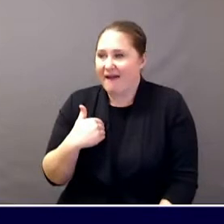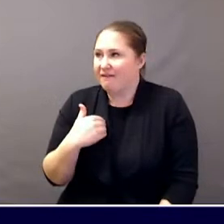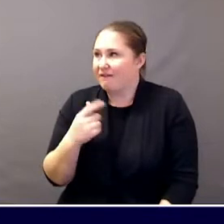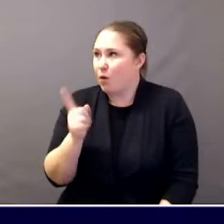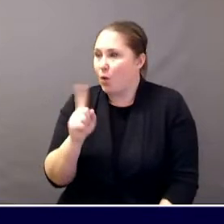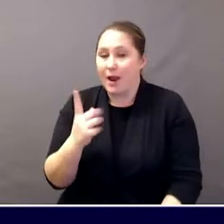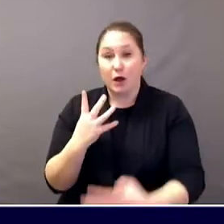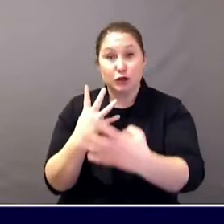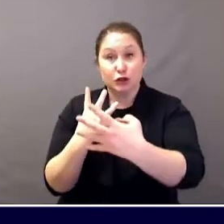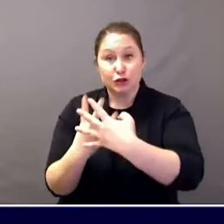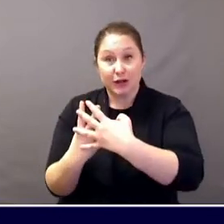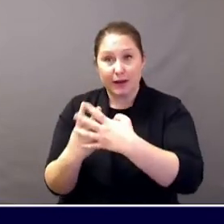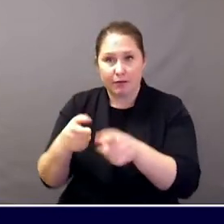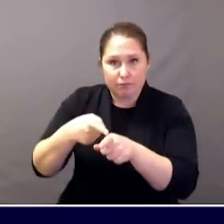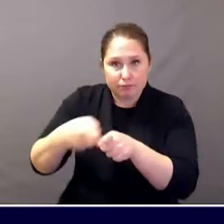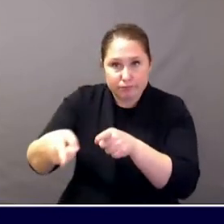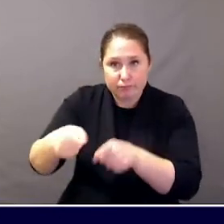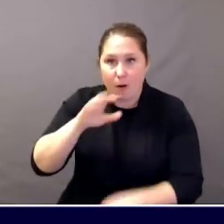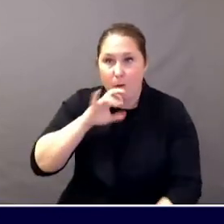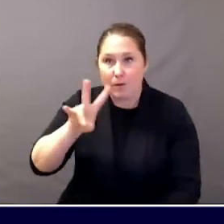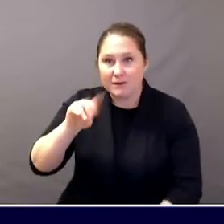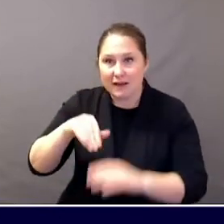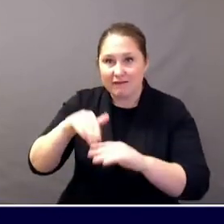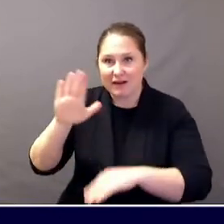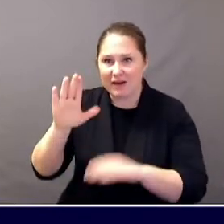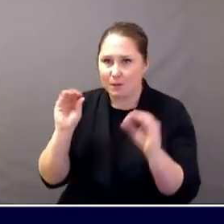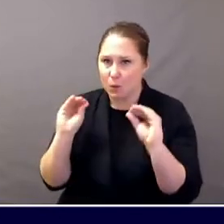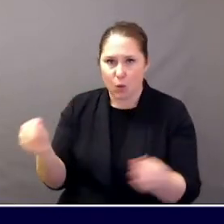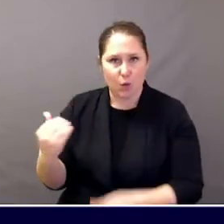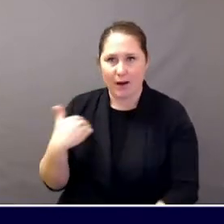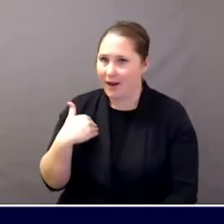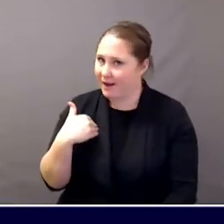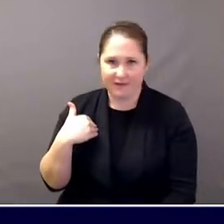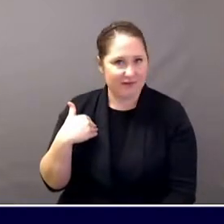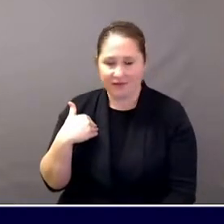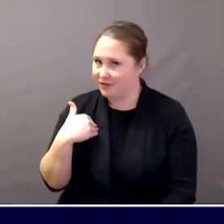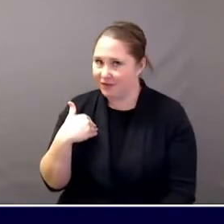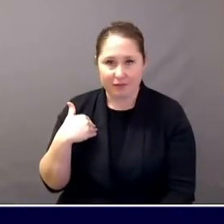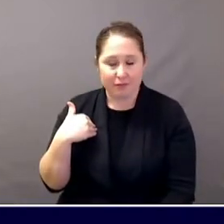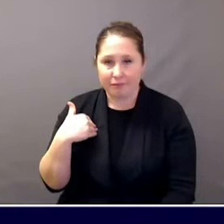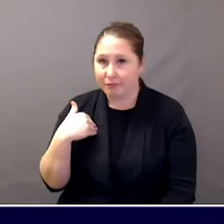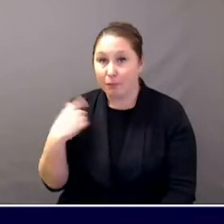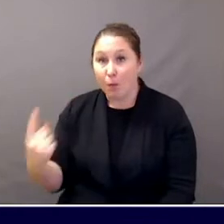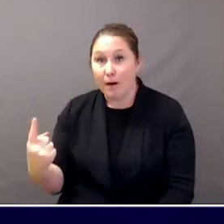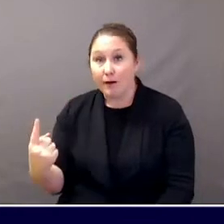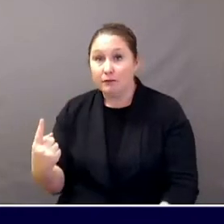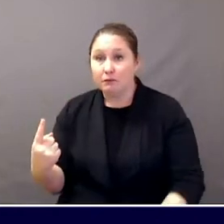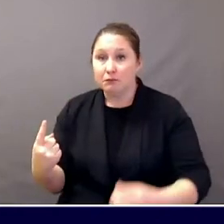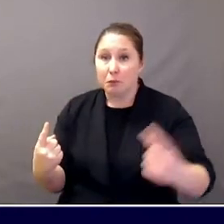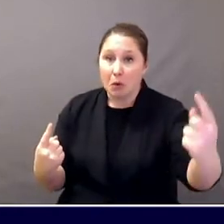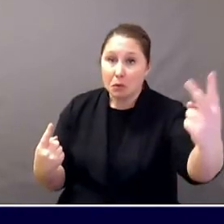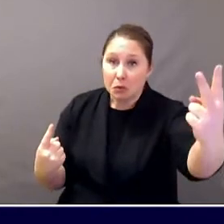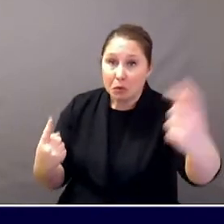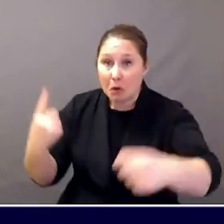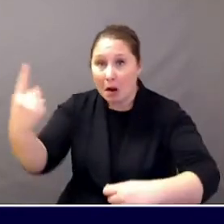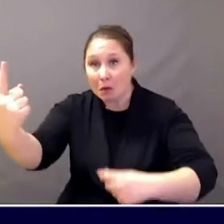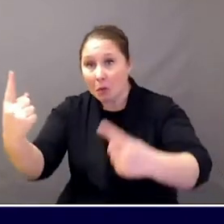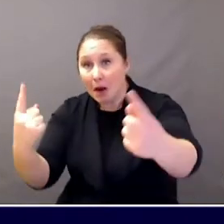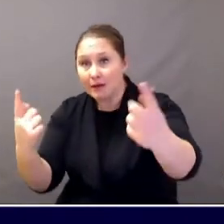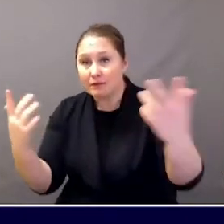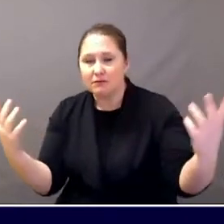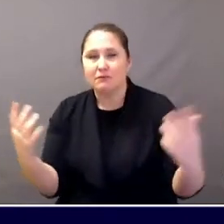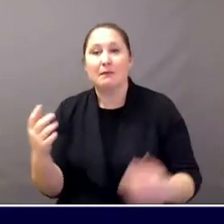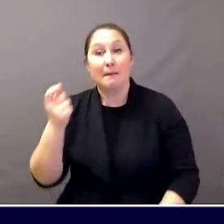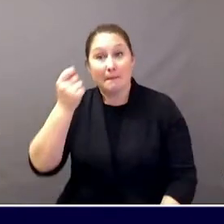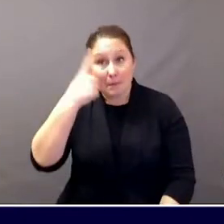are incarcerated. We don't have that kind of concentrated population. Whereas we do have concentrations